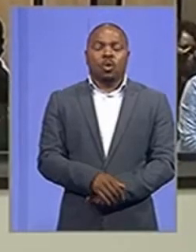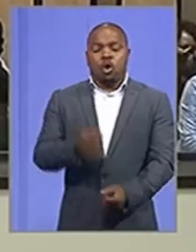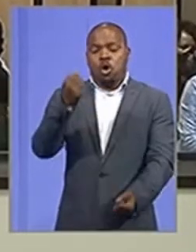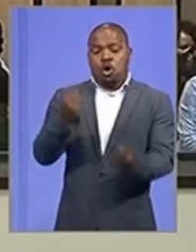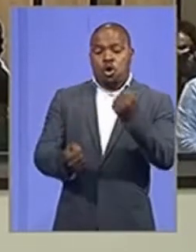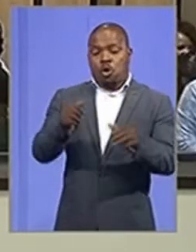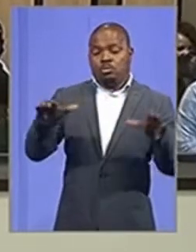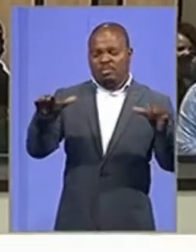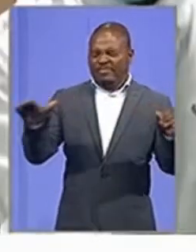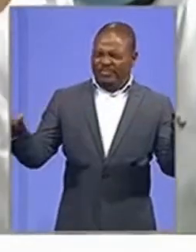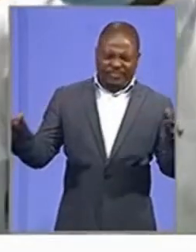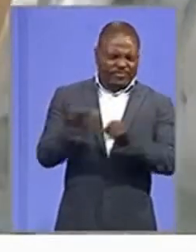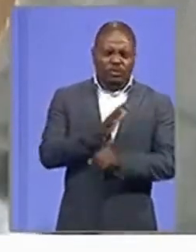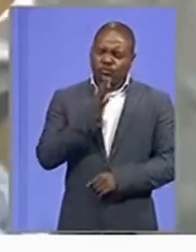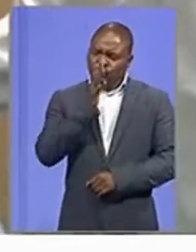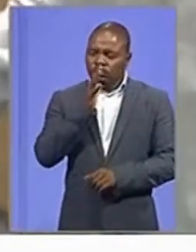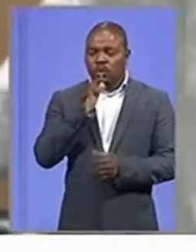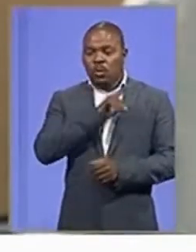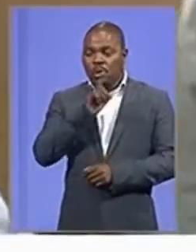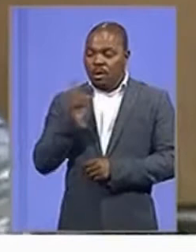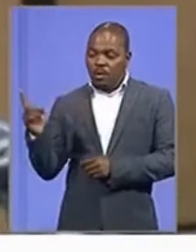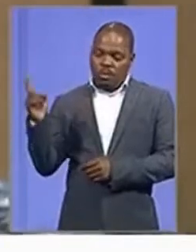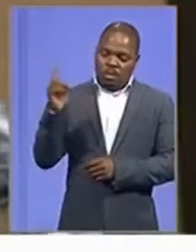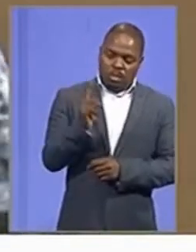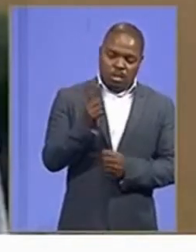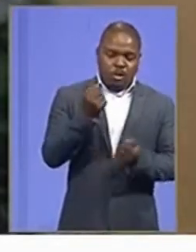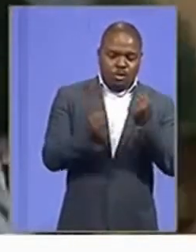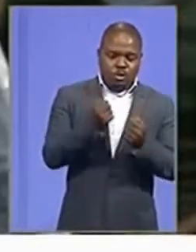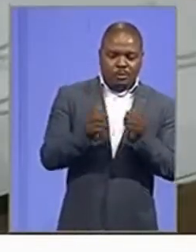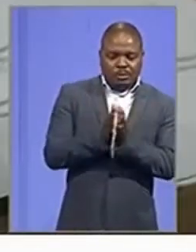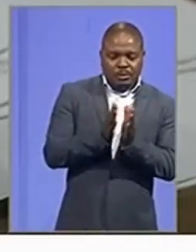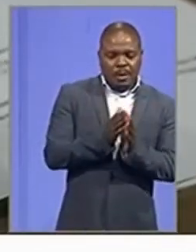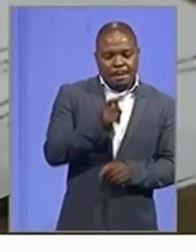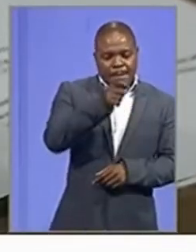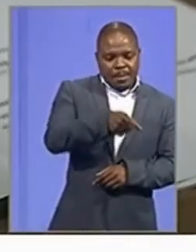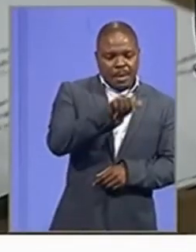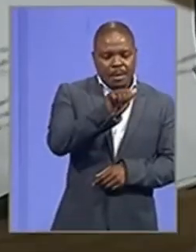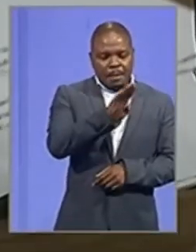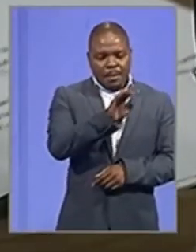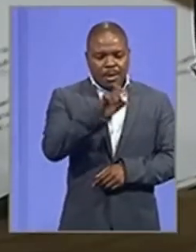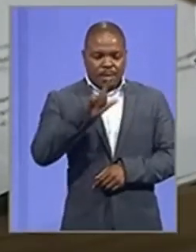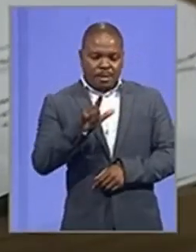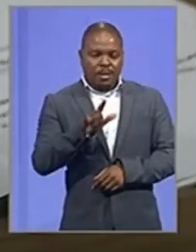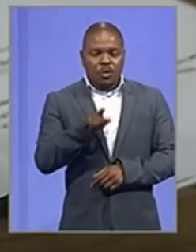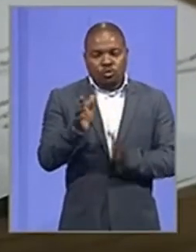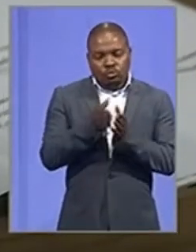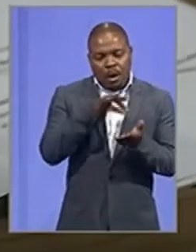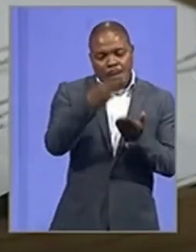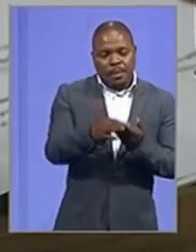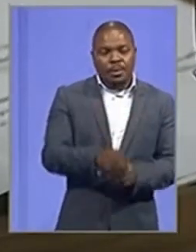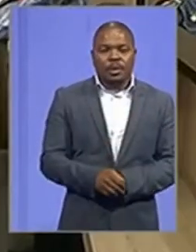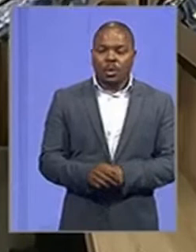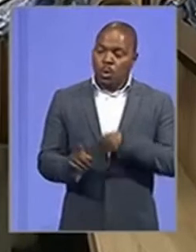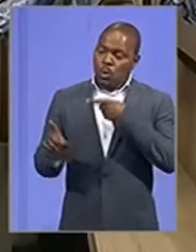Kgotlatshekelo e ne e tletse T fa Thando Mgenge a ne a tlhagelela go ikopela beile. O solofeditse mo lekwalong la go ikanyisa gore ga a kitla